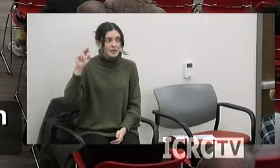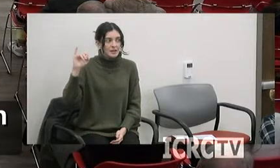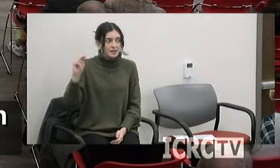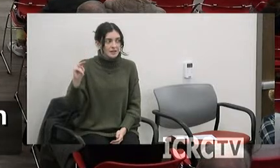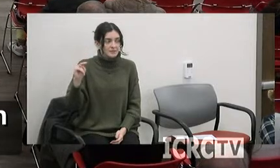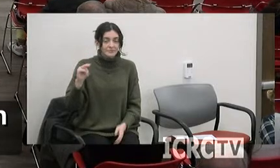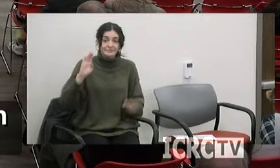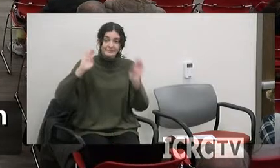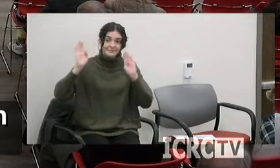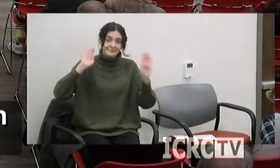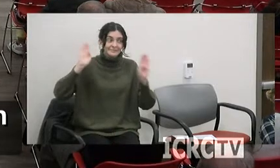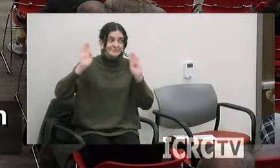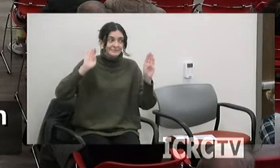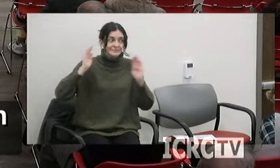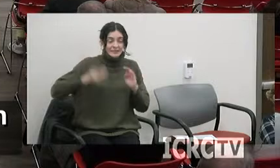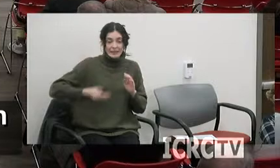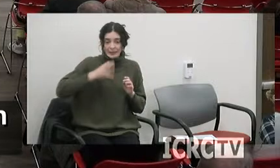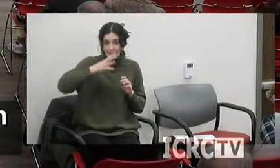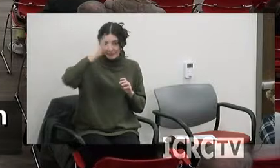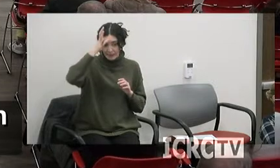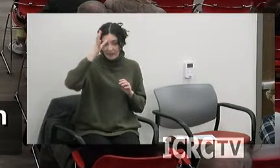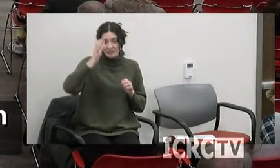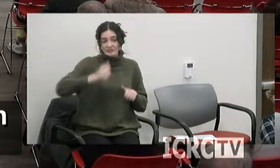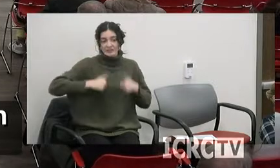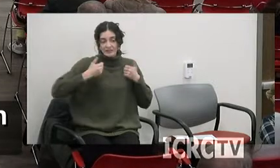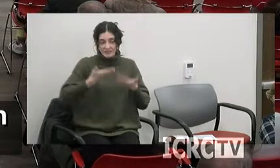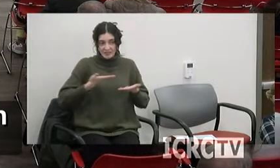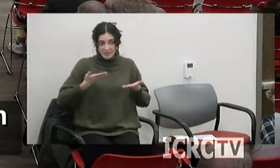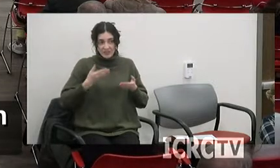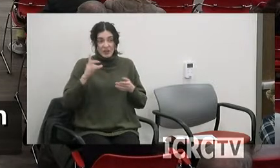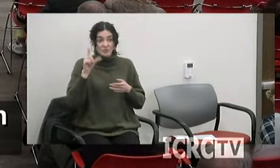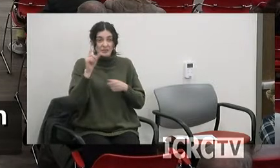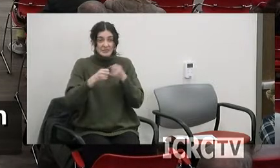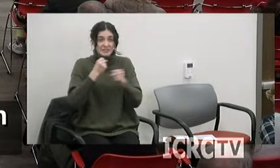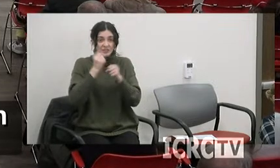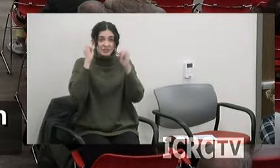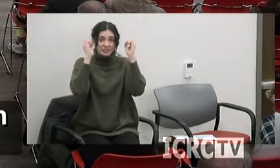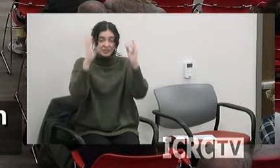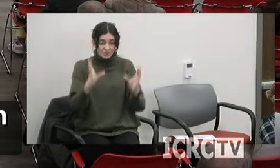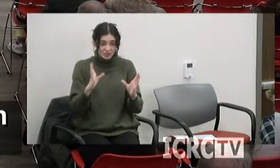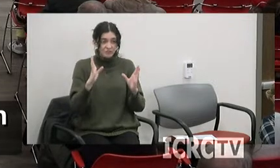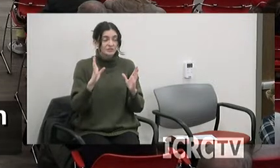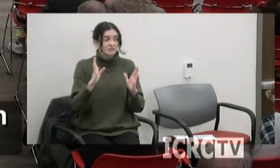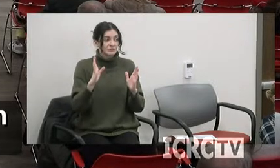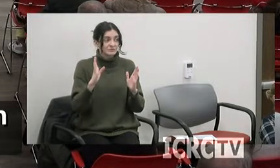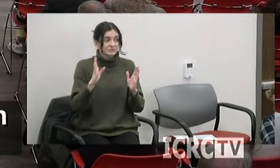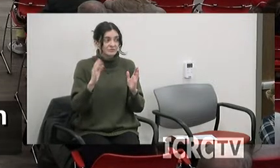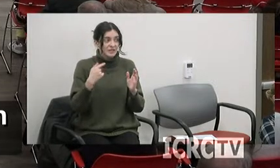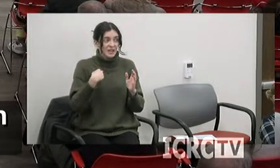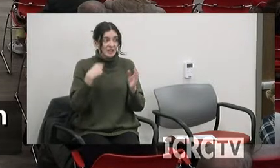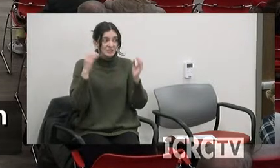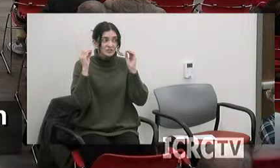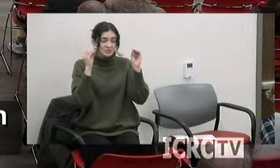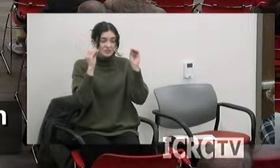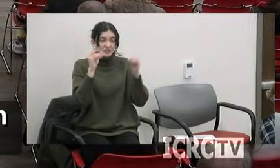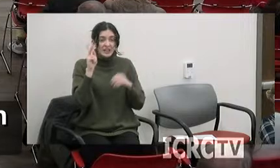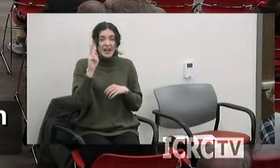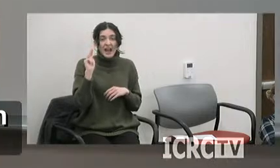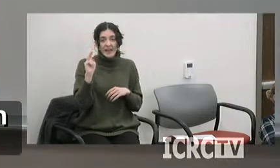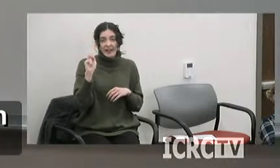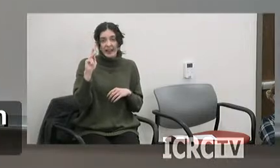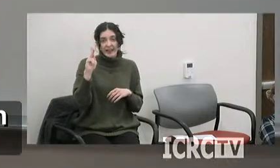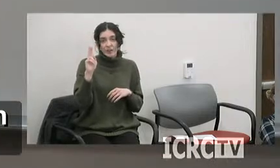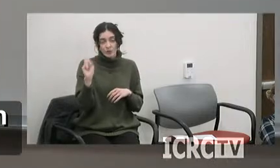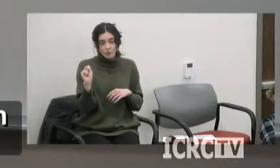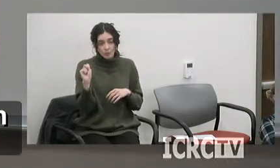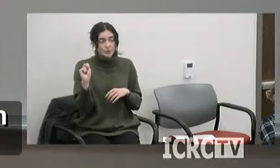Greetings, everyone. I am a parent, a resident, and a 20-year educator. I have been teaching in the School of the Arts at NKU for 10 years and the University